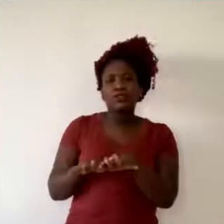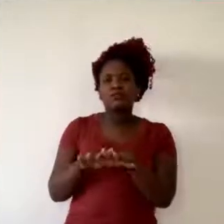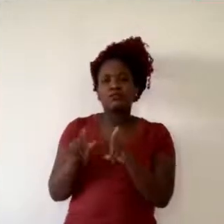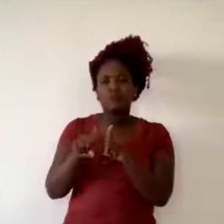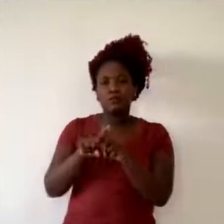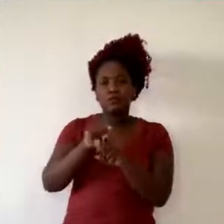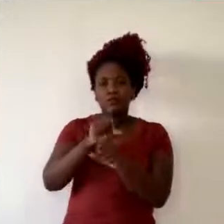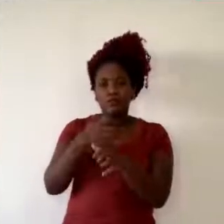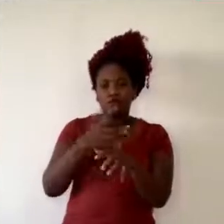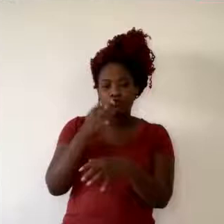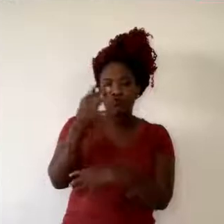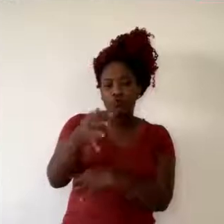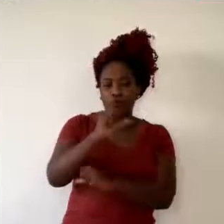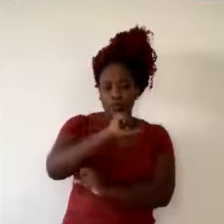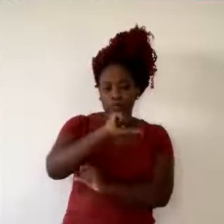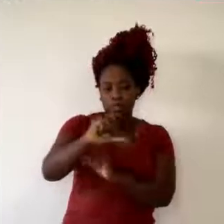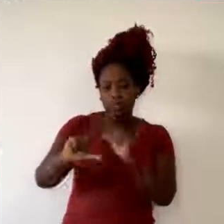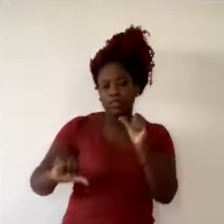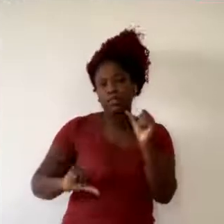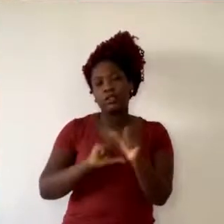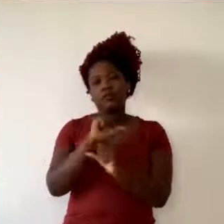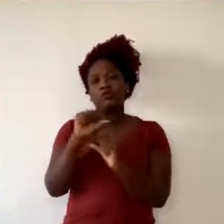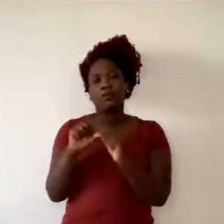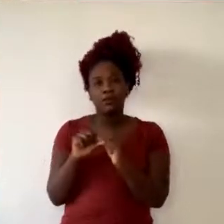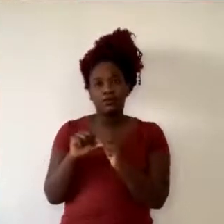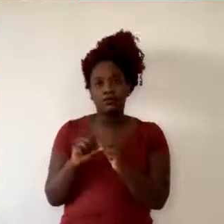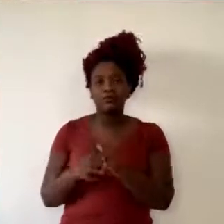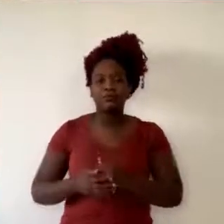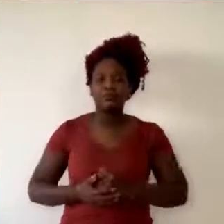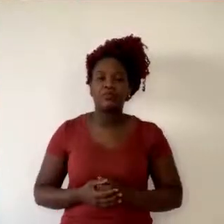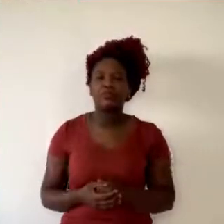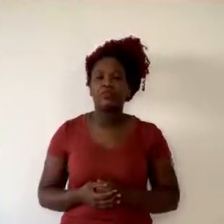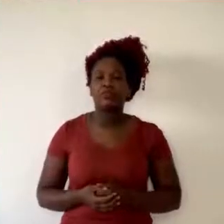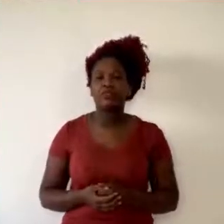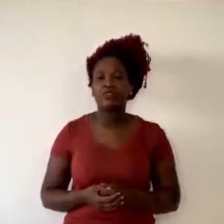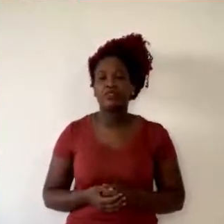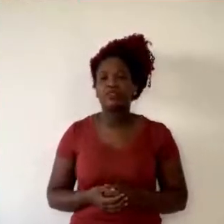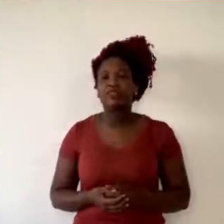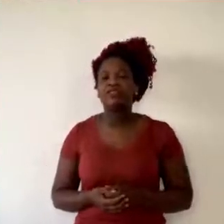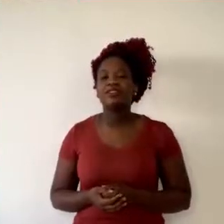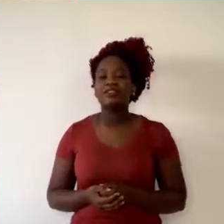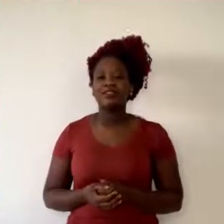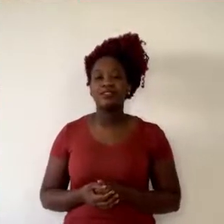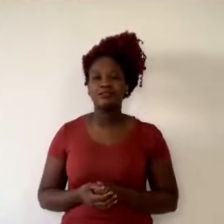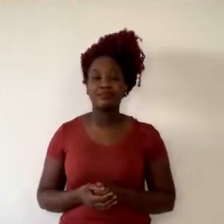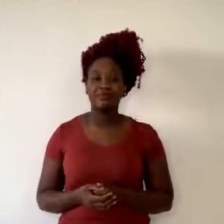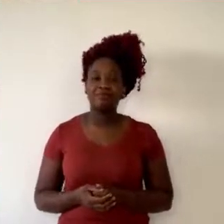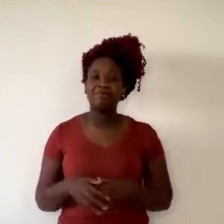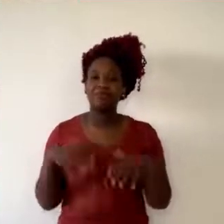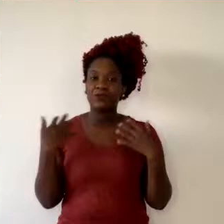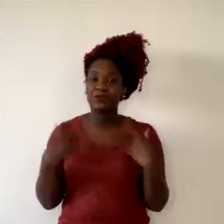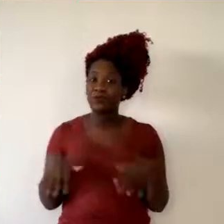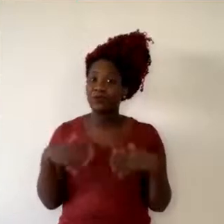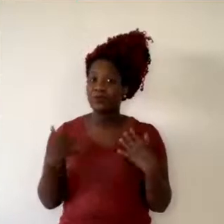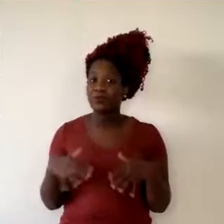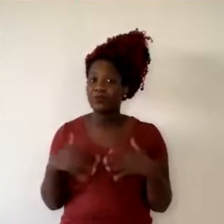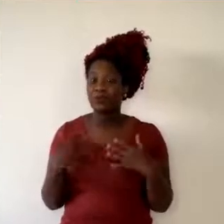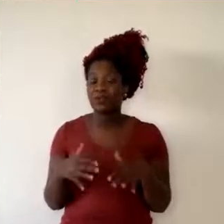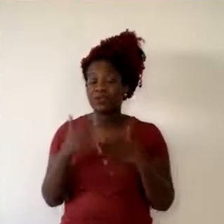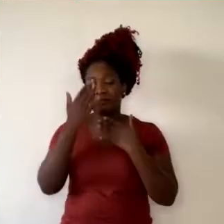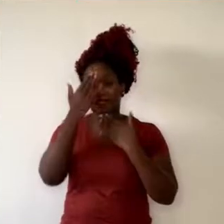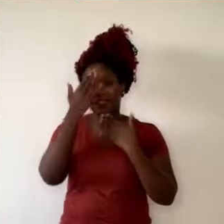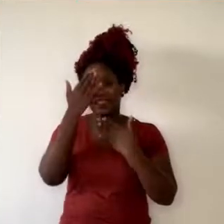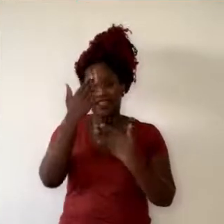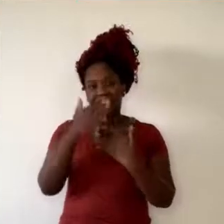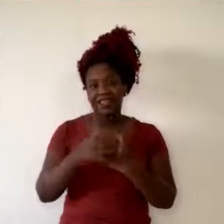and much more harmonious. Everybody wins. Thank you. Thank you, Mafu.